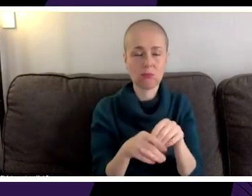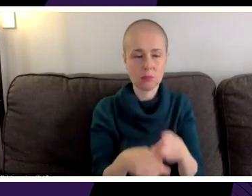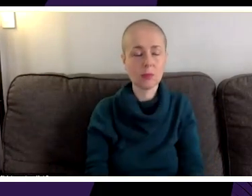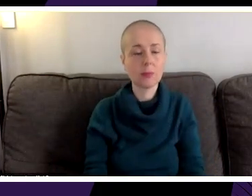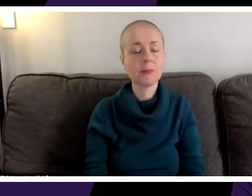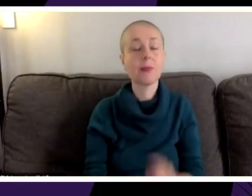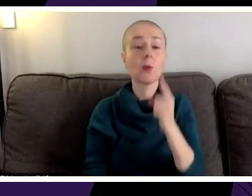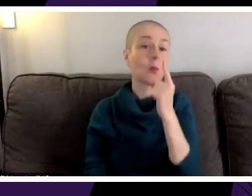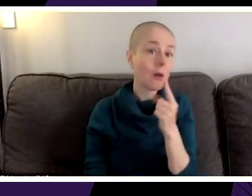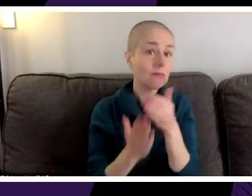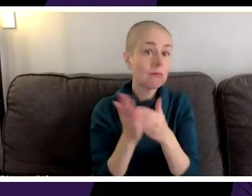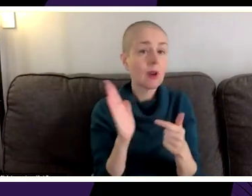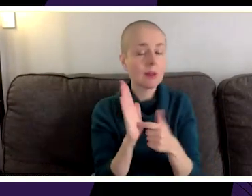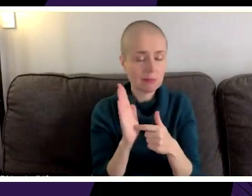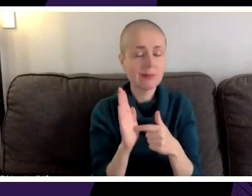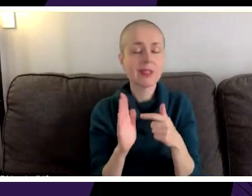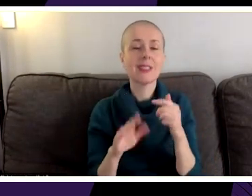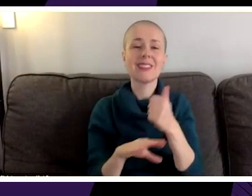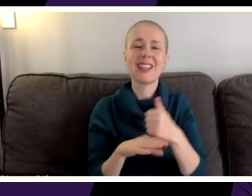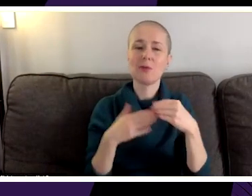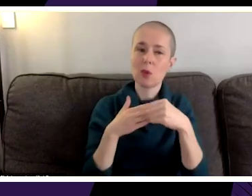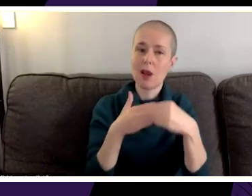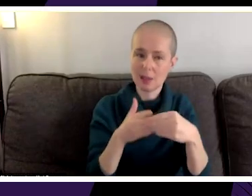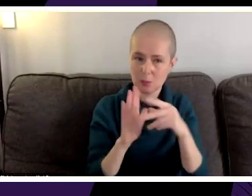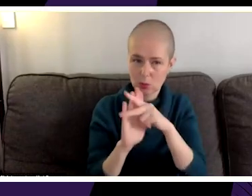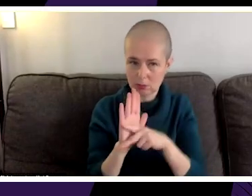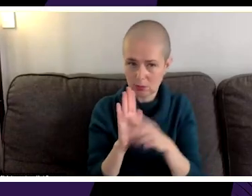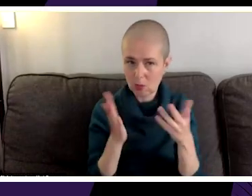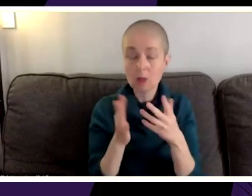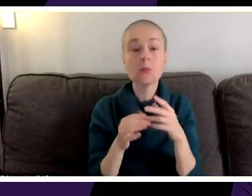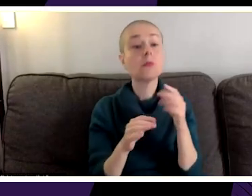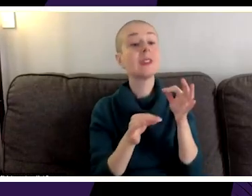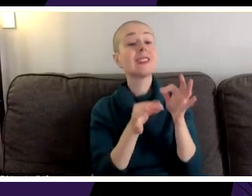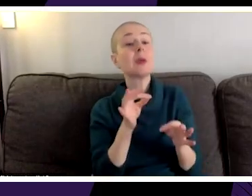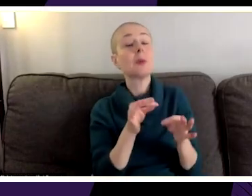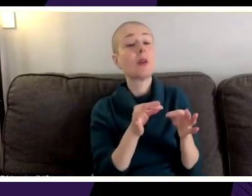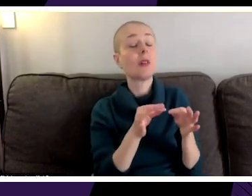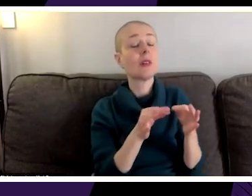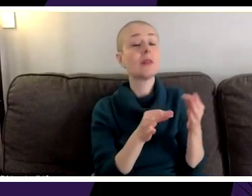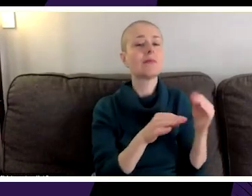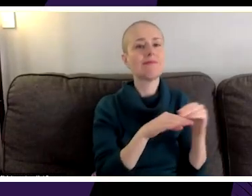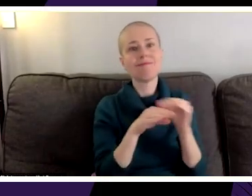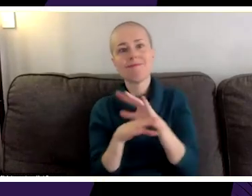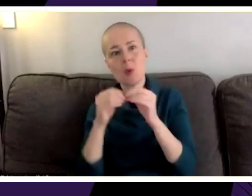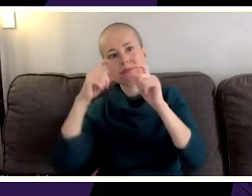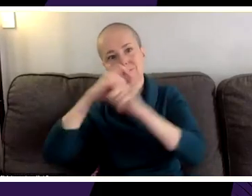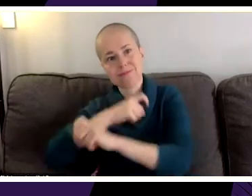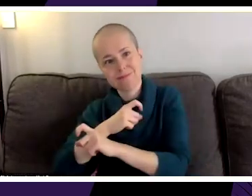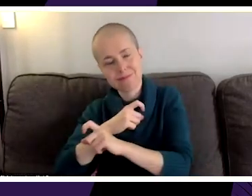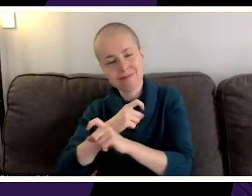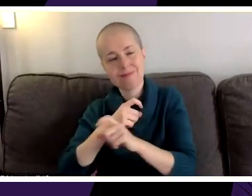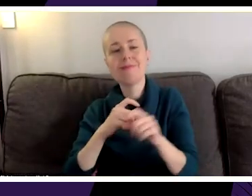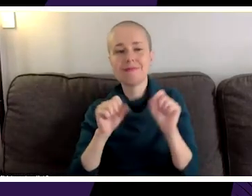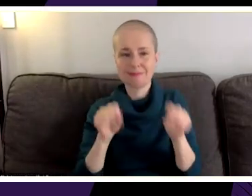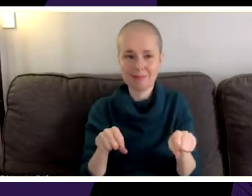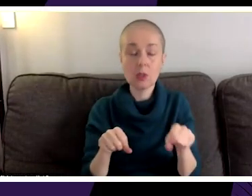One sort of thing that ended up being a guiding principle to this is that simple things lead to complex things. So the